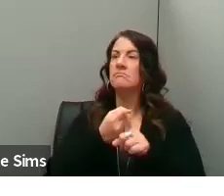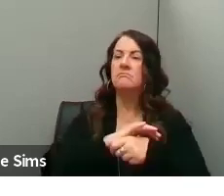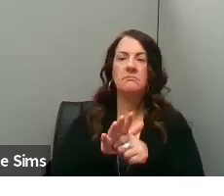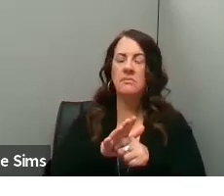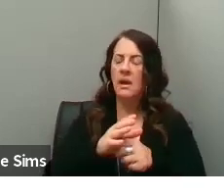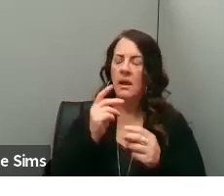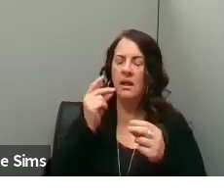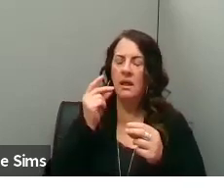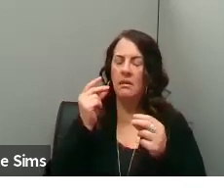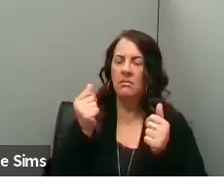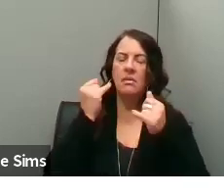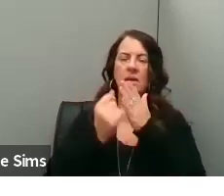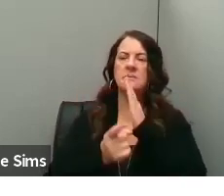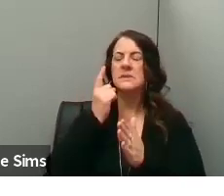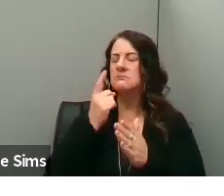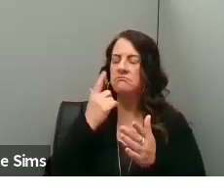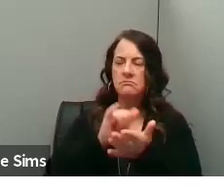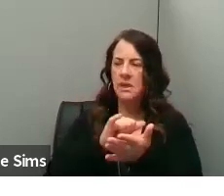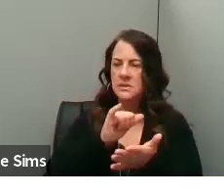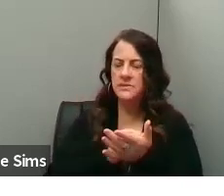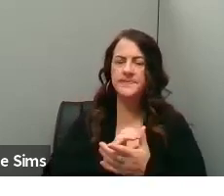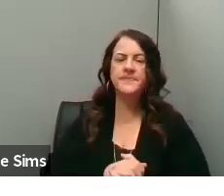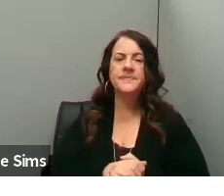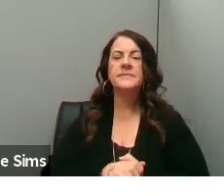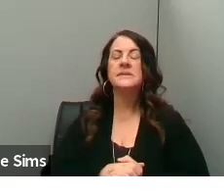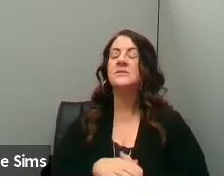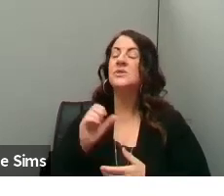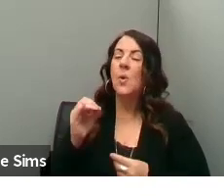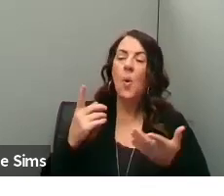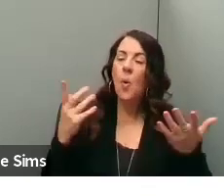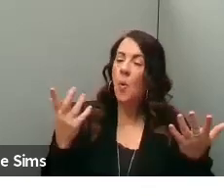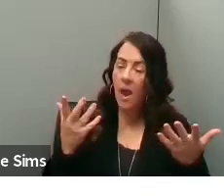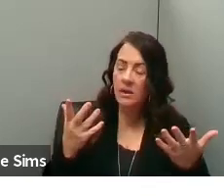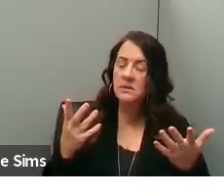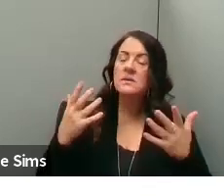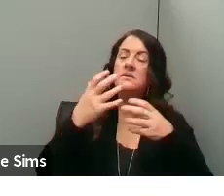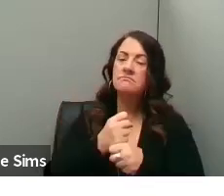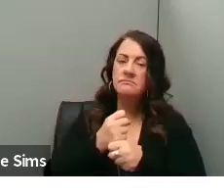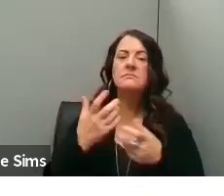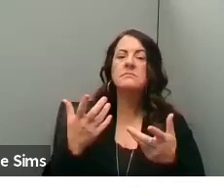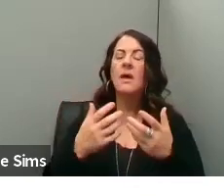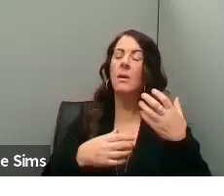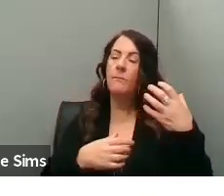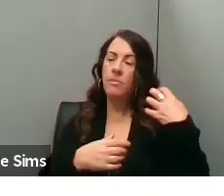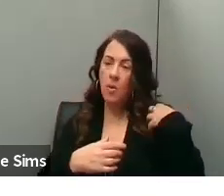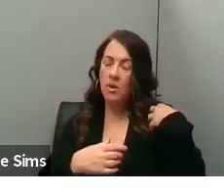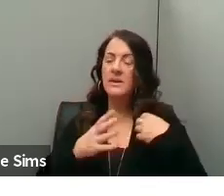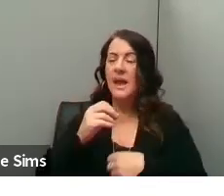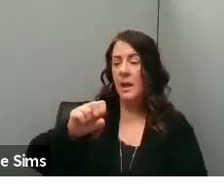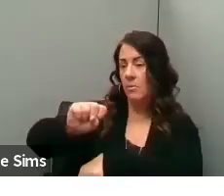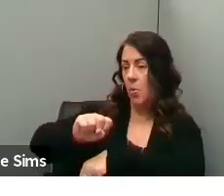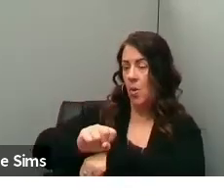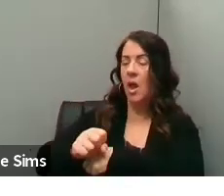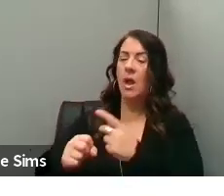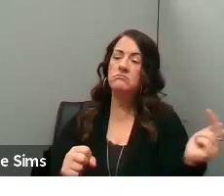So employers and employees must work together to determine a reasonable accommodation. This is called